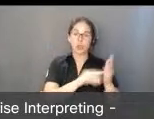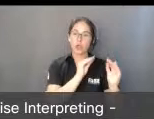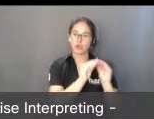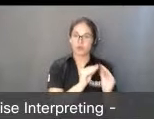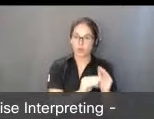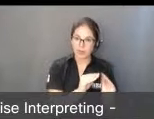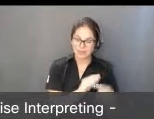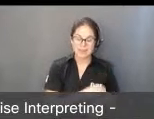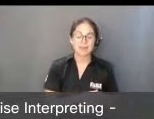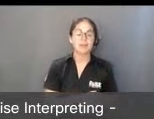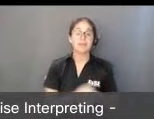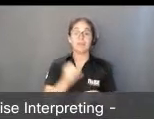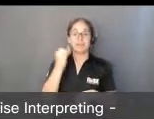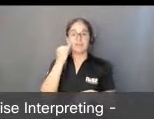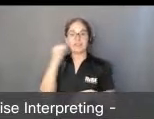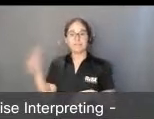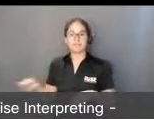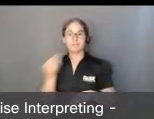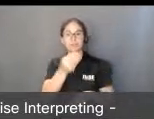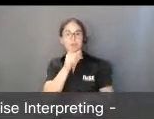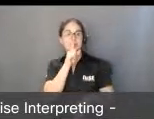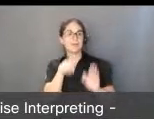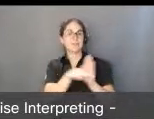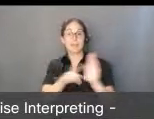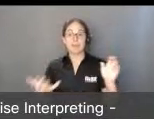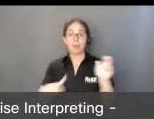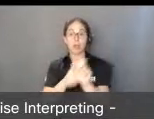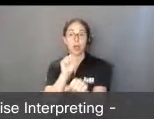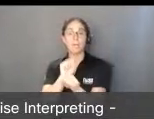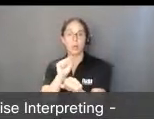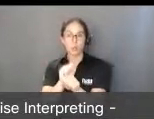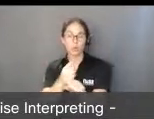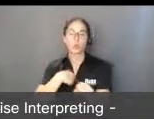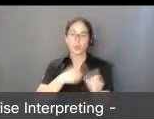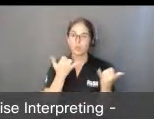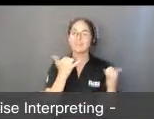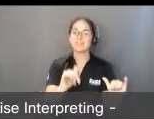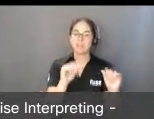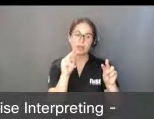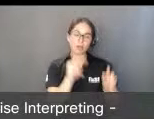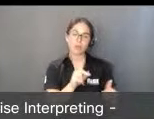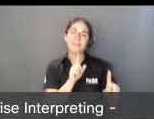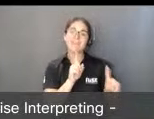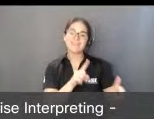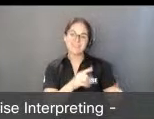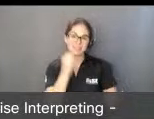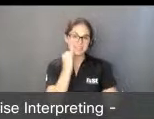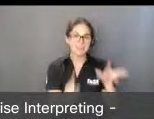of assignments. So we are going to be very diligent about running those weekly reports and